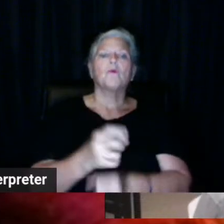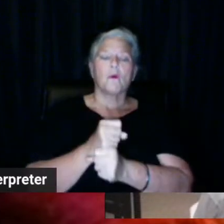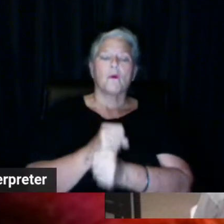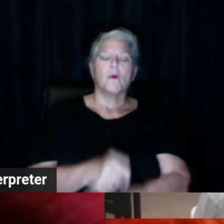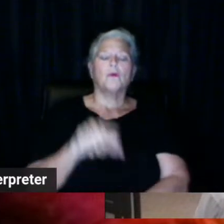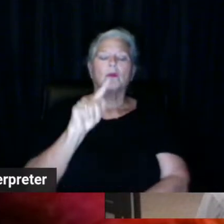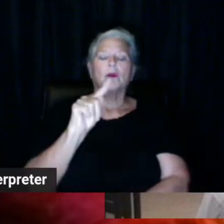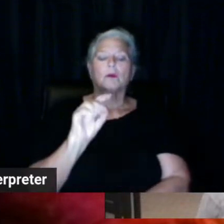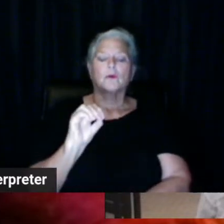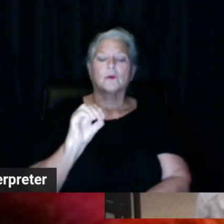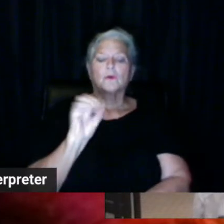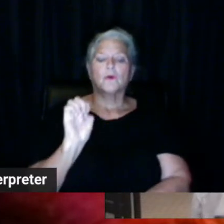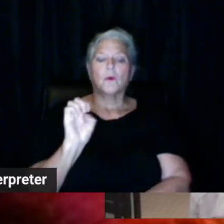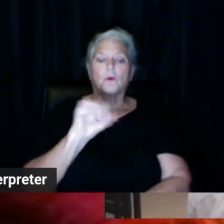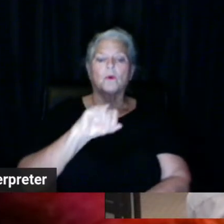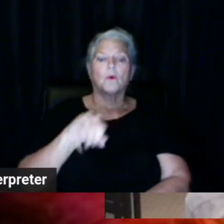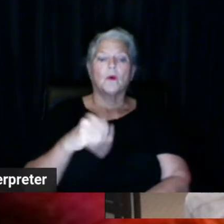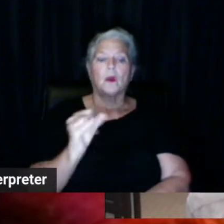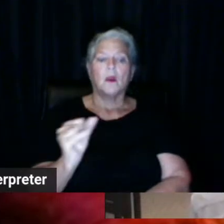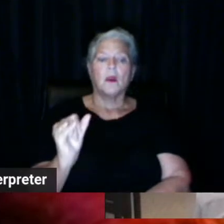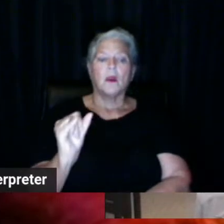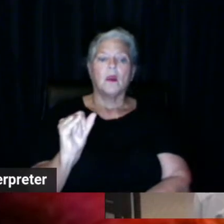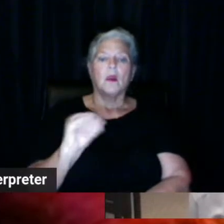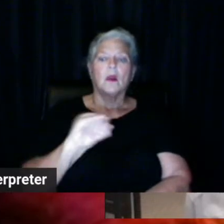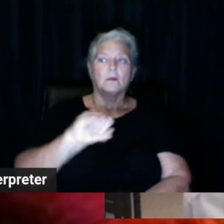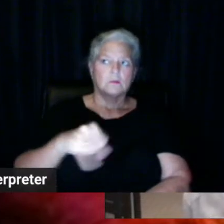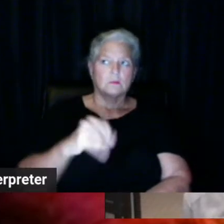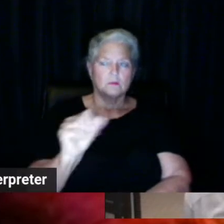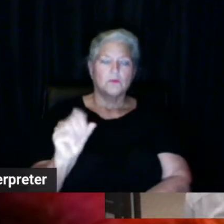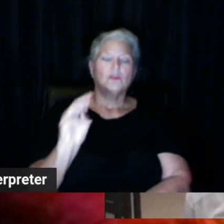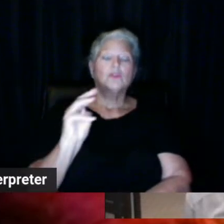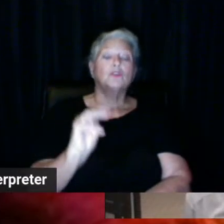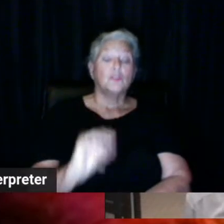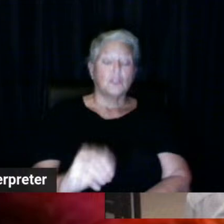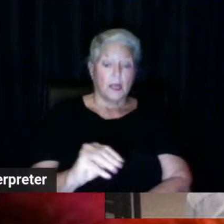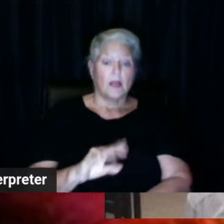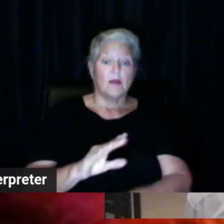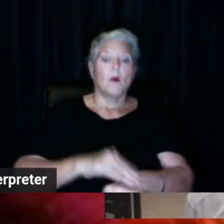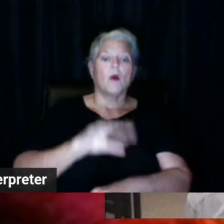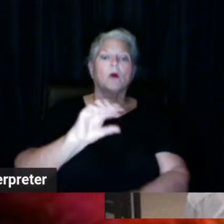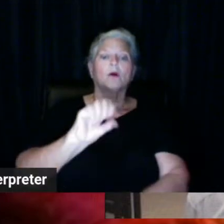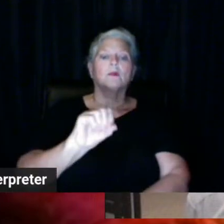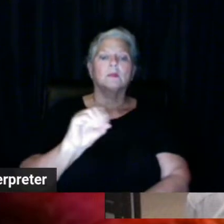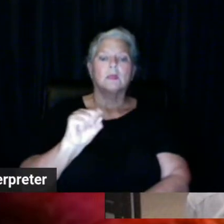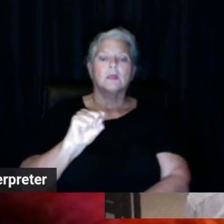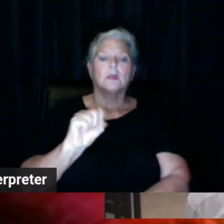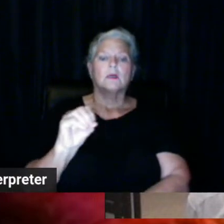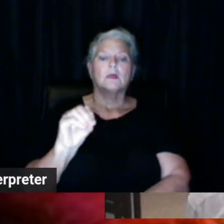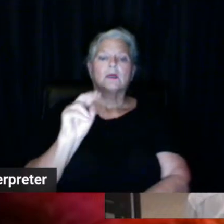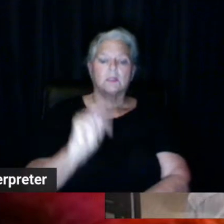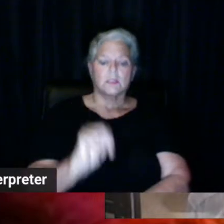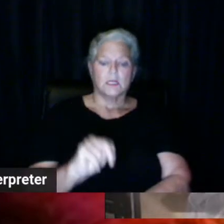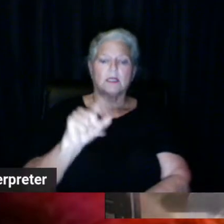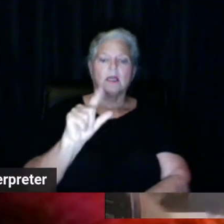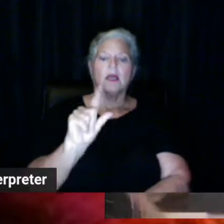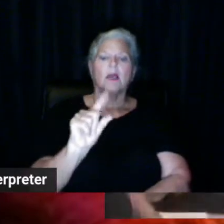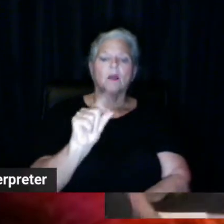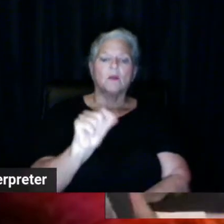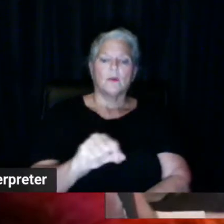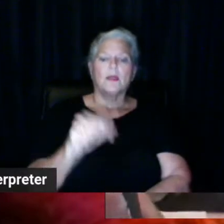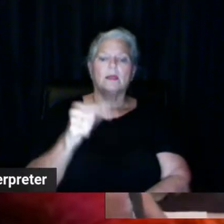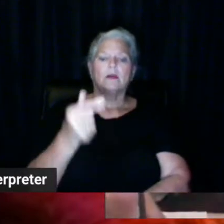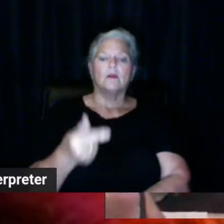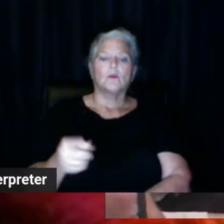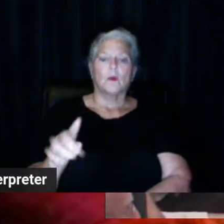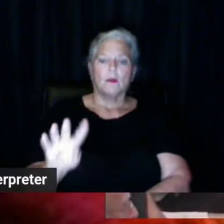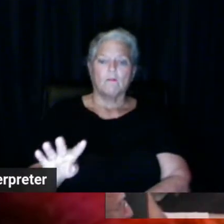next to the museum building on Sunday, September 22nd, 2024. Now, Mr. Schottenfeld, you said 4 to 5, but we have it at 3 to